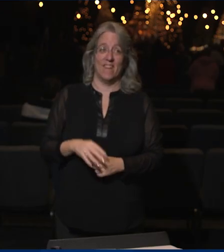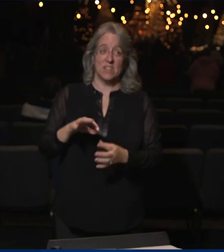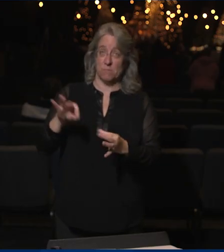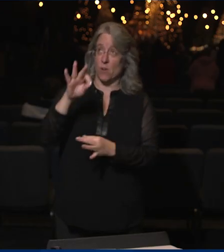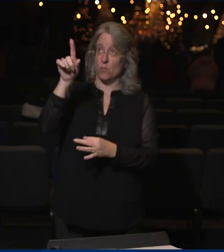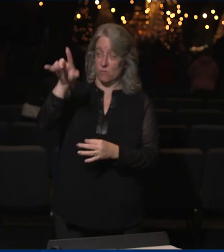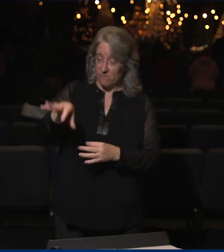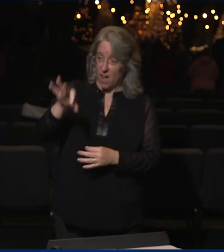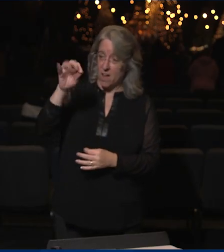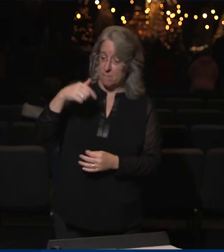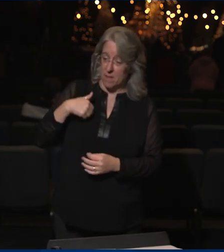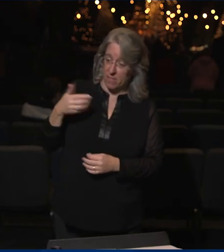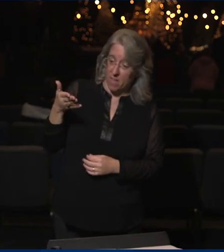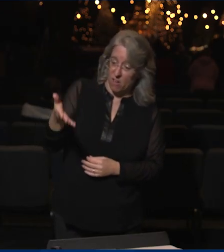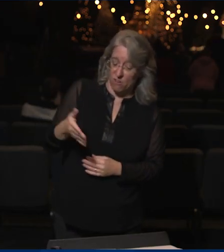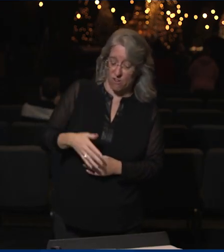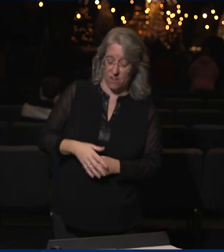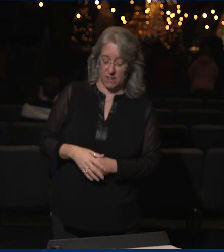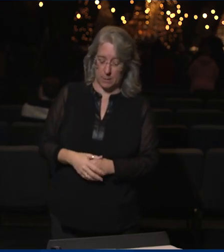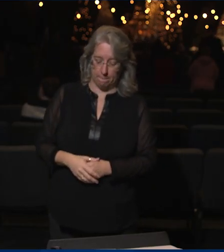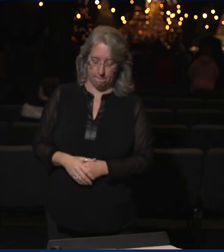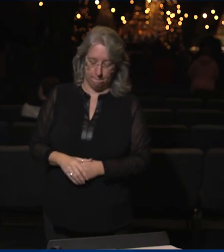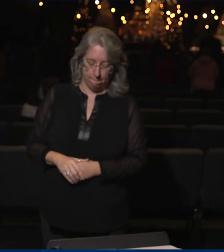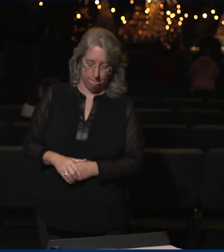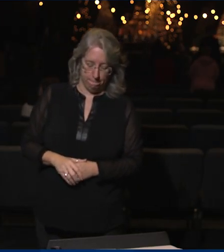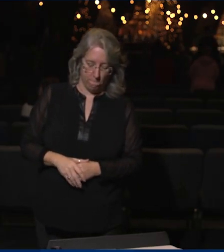Spirit, you find me